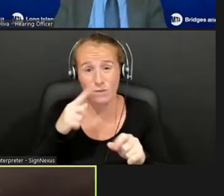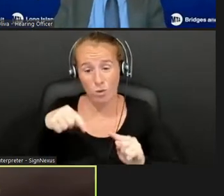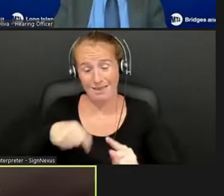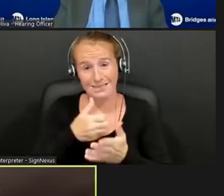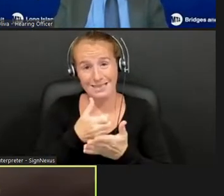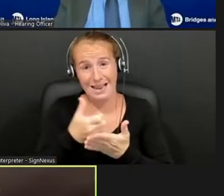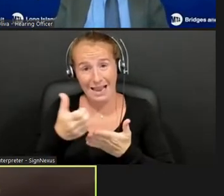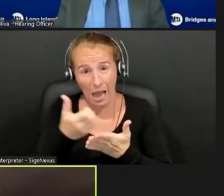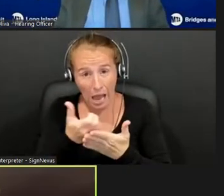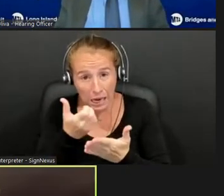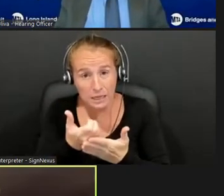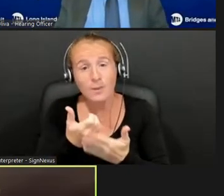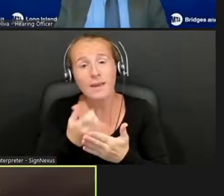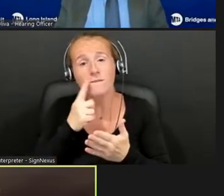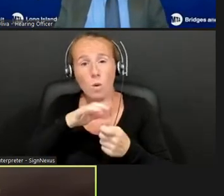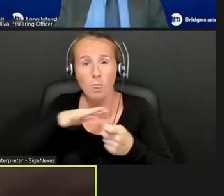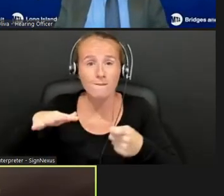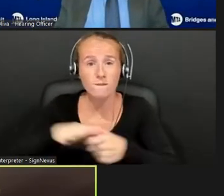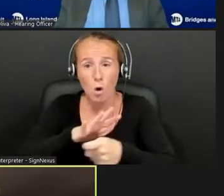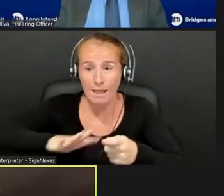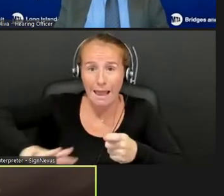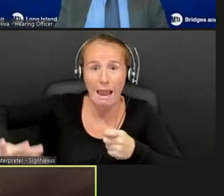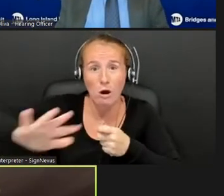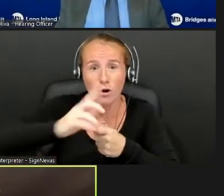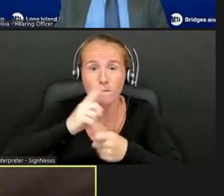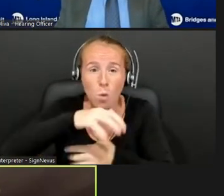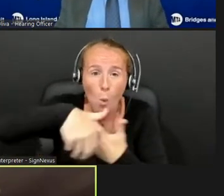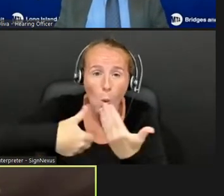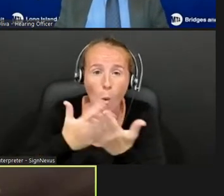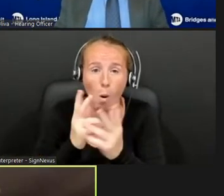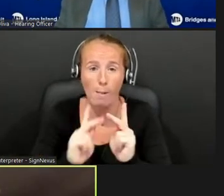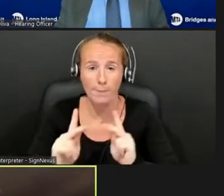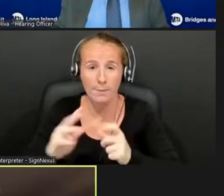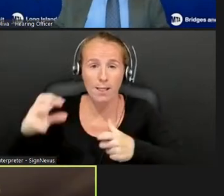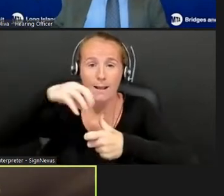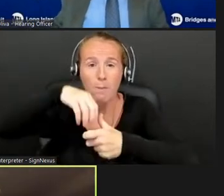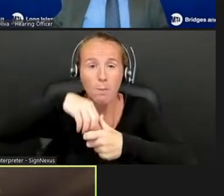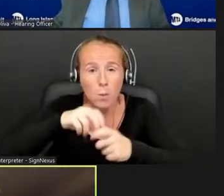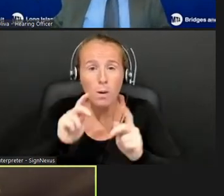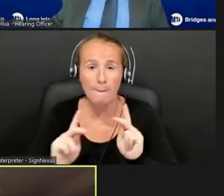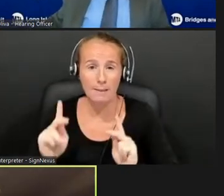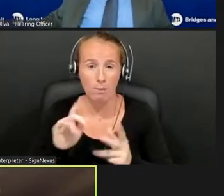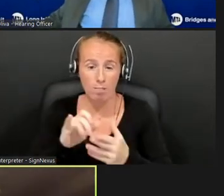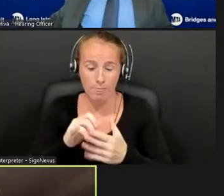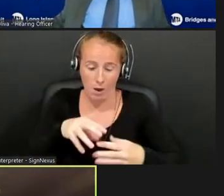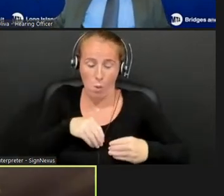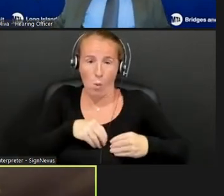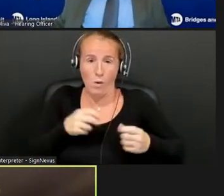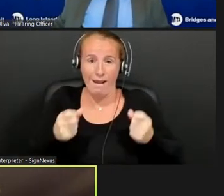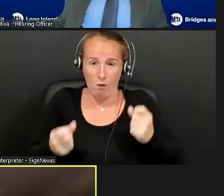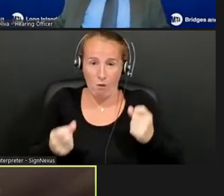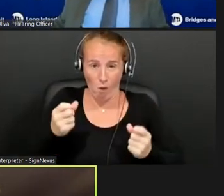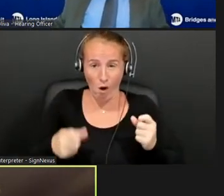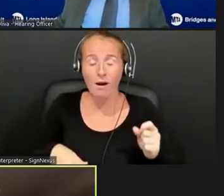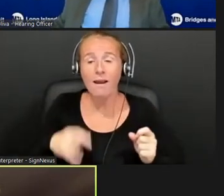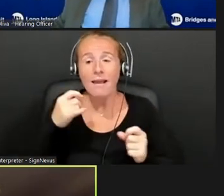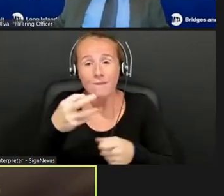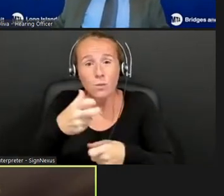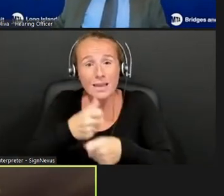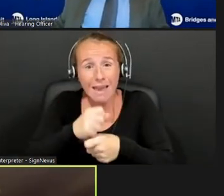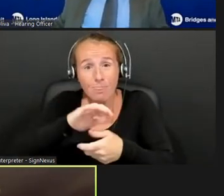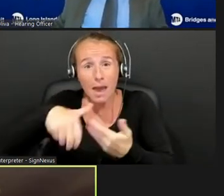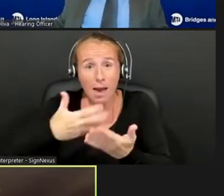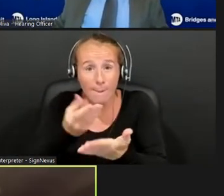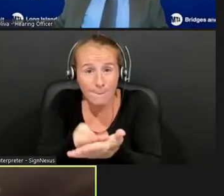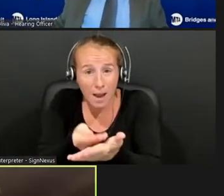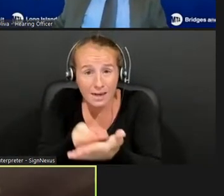of the entire tri-state area for all residents including motor vehicle owners securing These funds to help keep the transit Network in